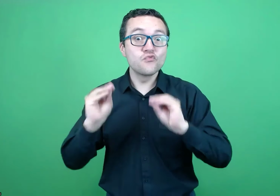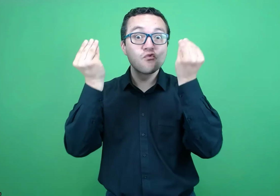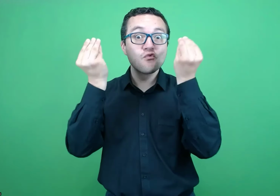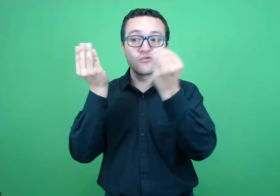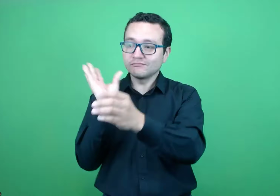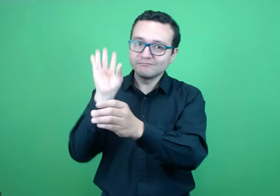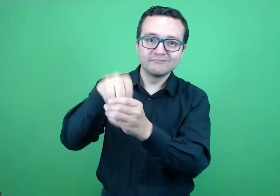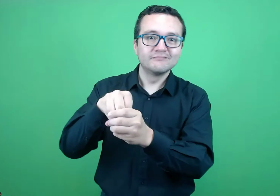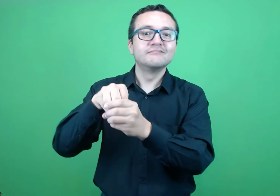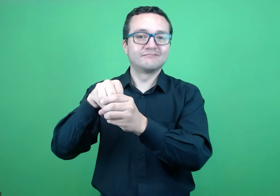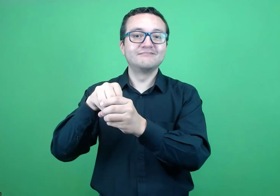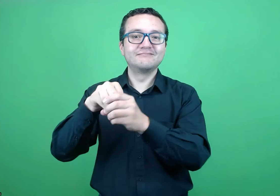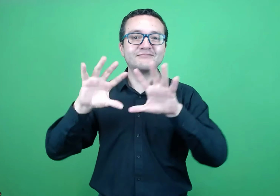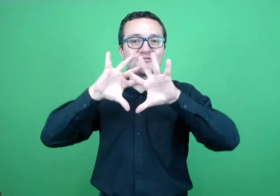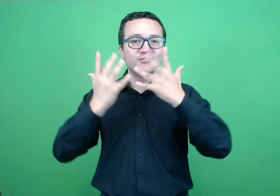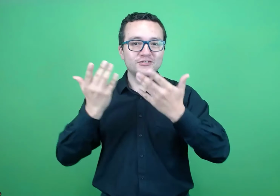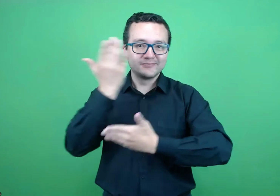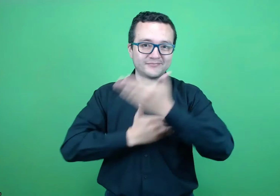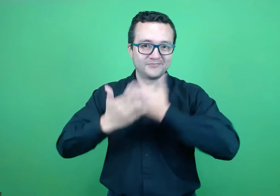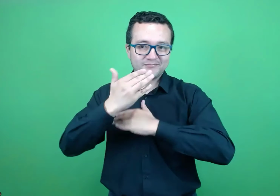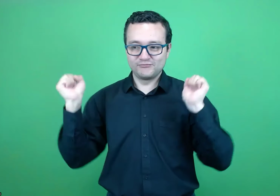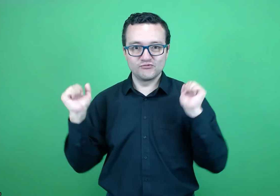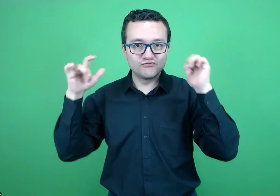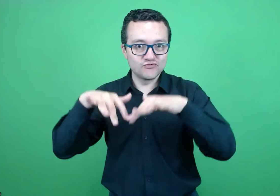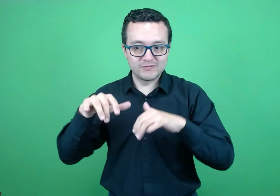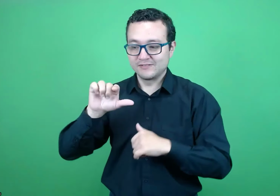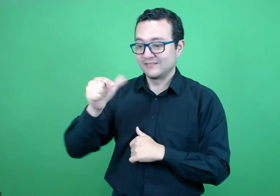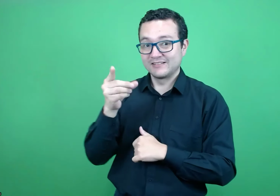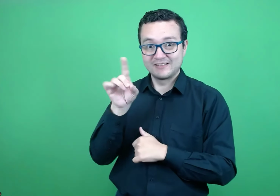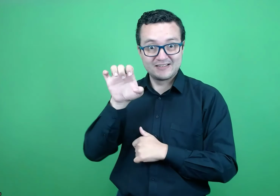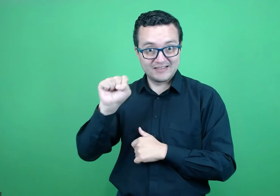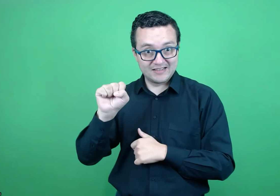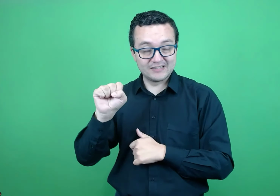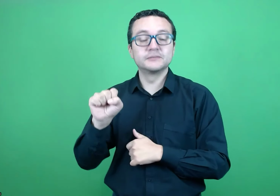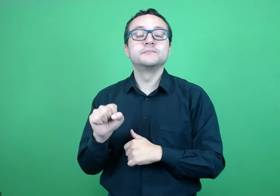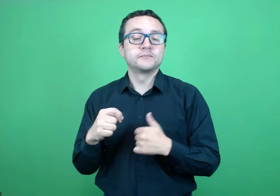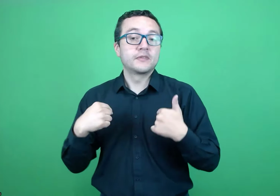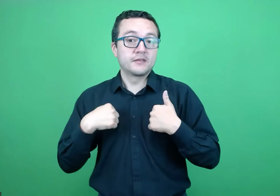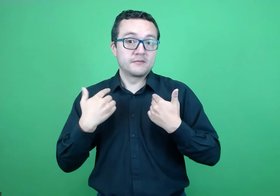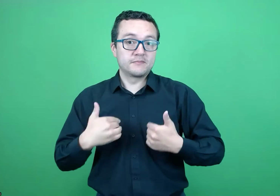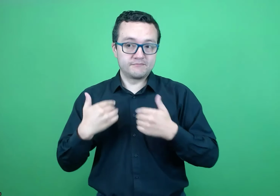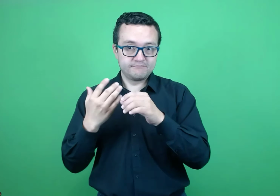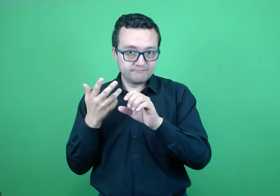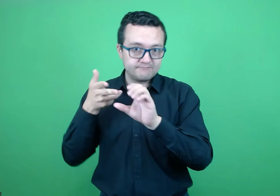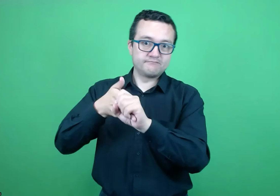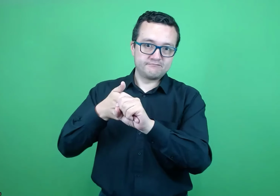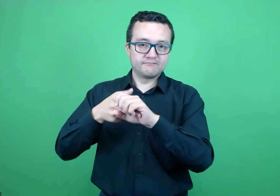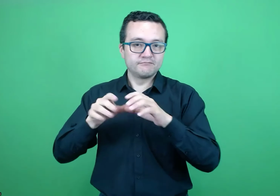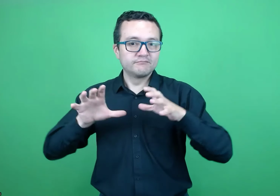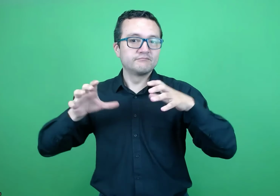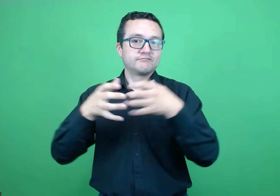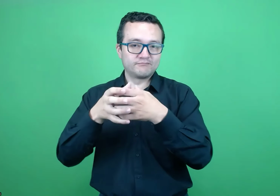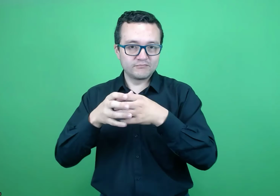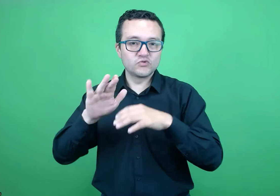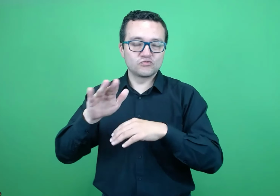as an active member of the Swedish Association for the Visually Impaired Youth, I know I'm really excited to